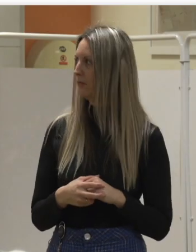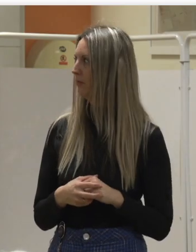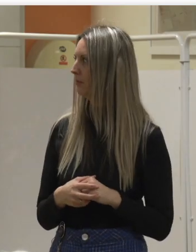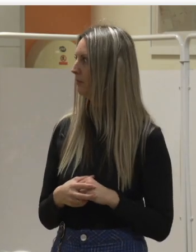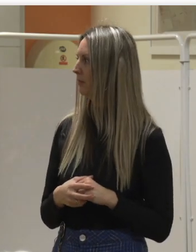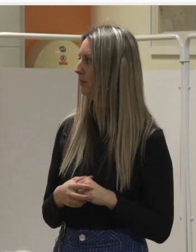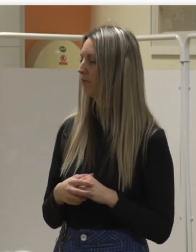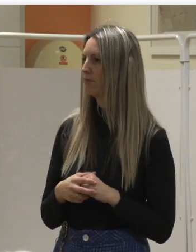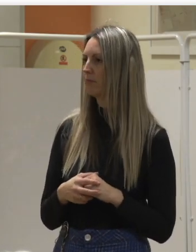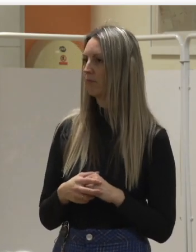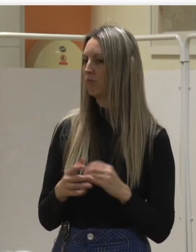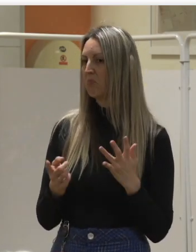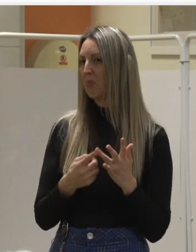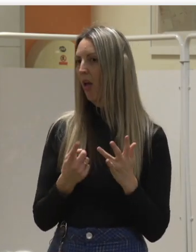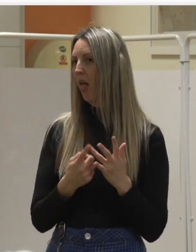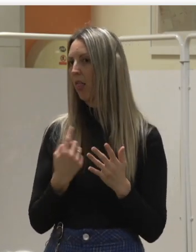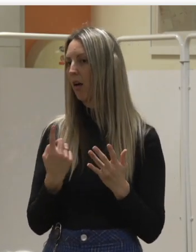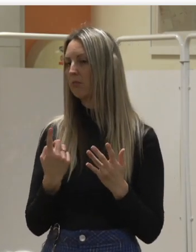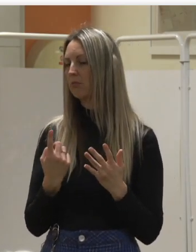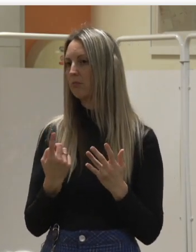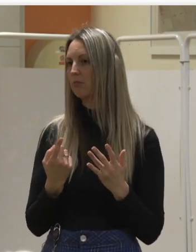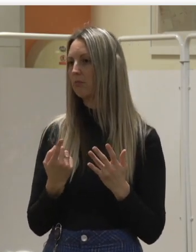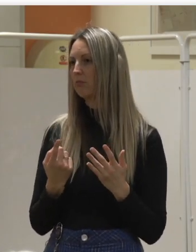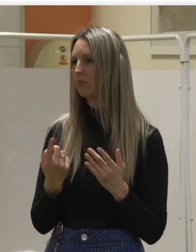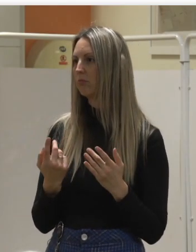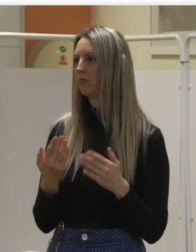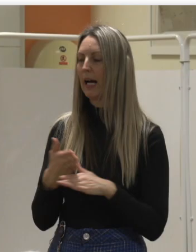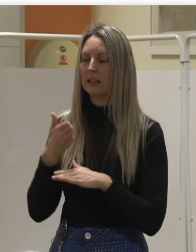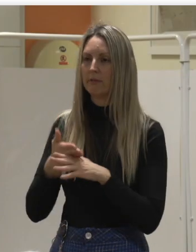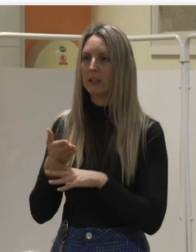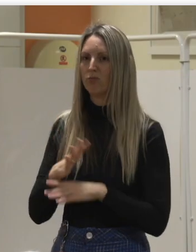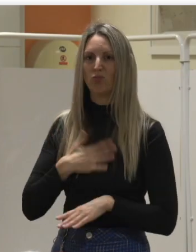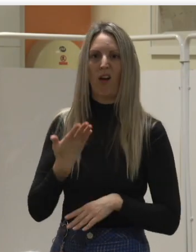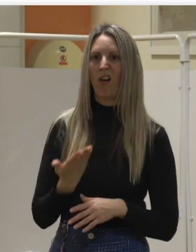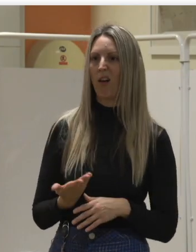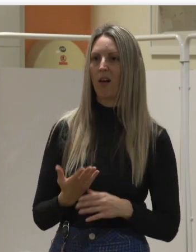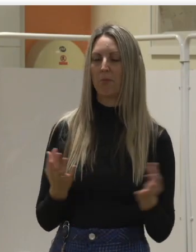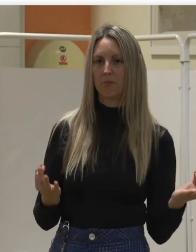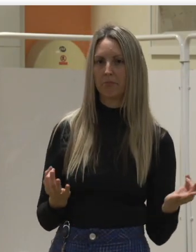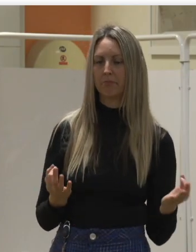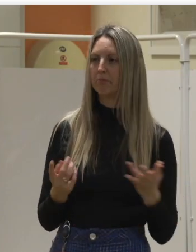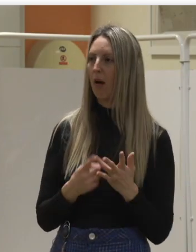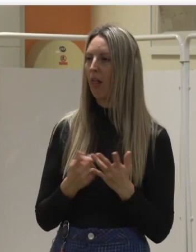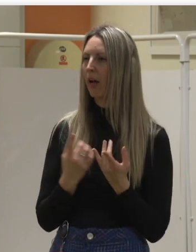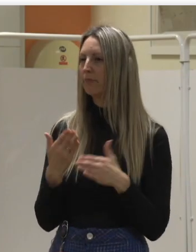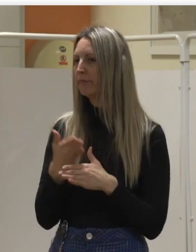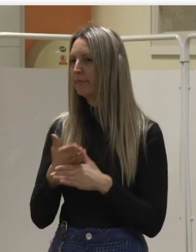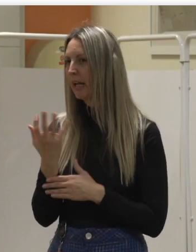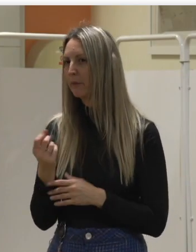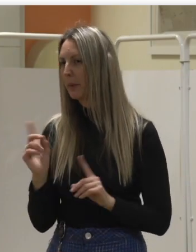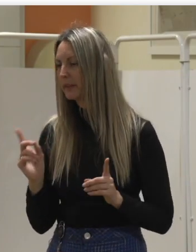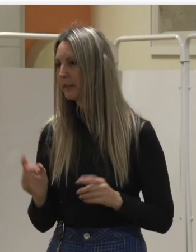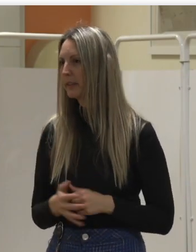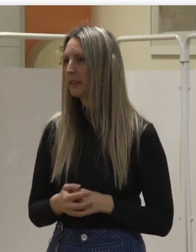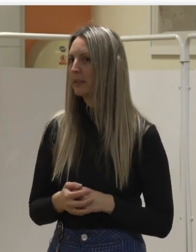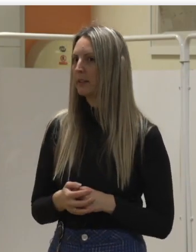What about the other things? Some people may not like meditation. I come across people in my daily, it may not be